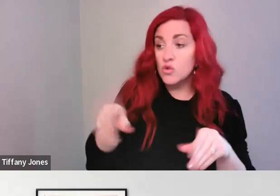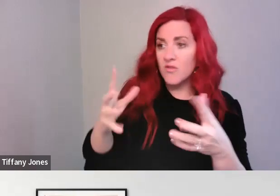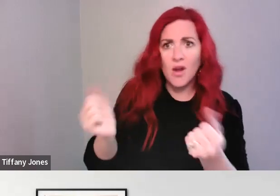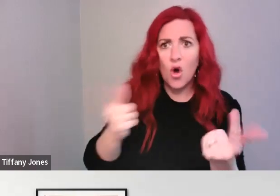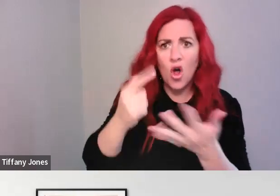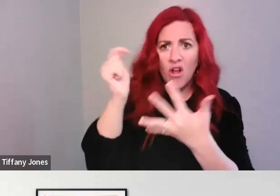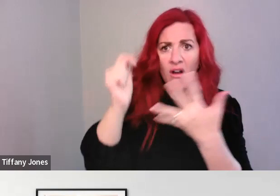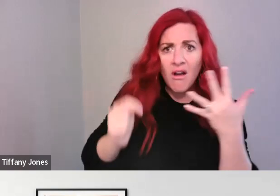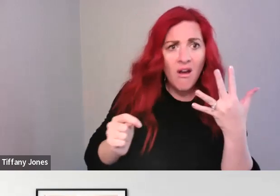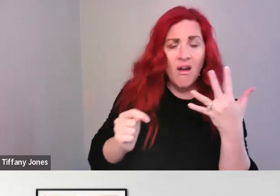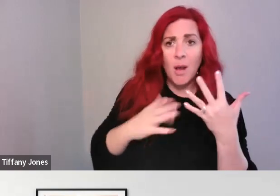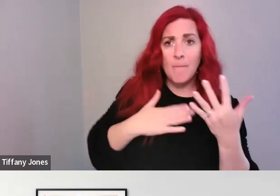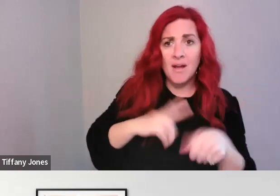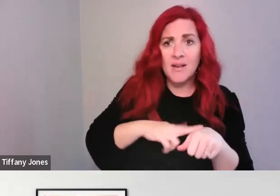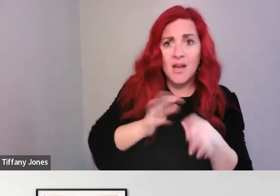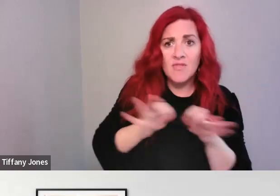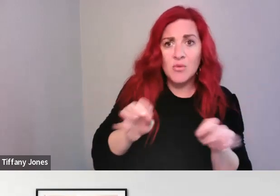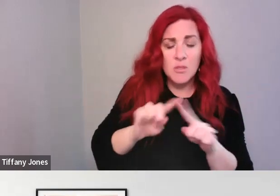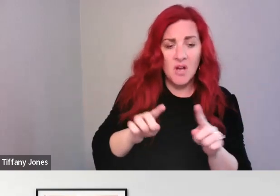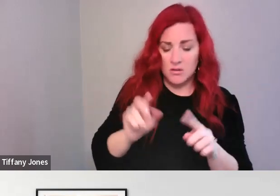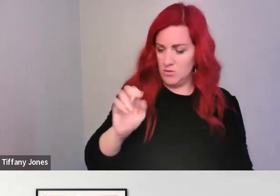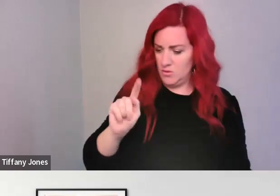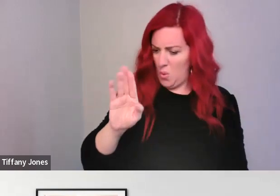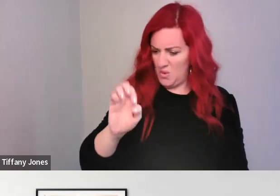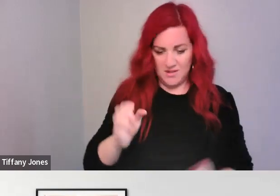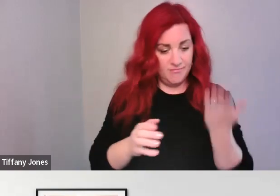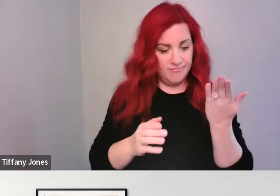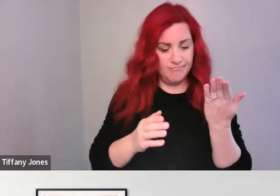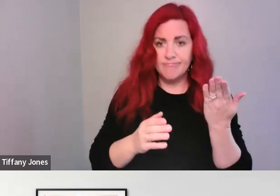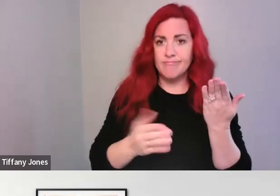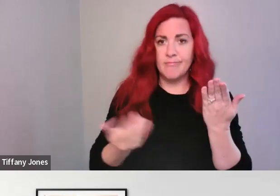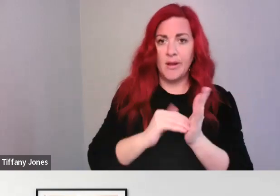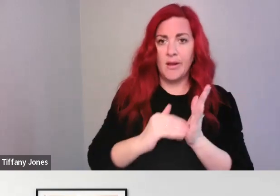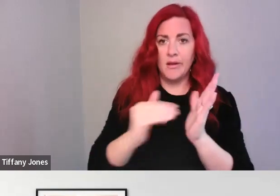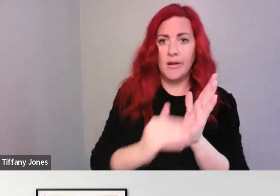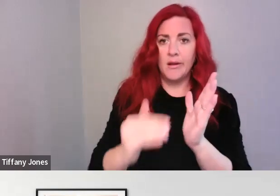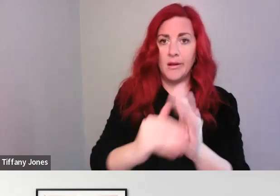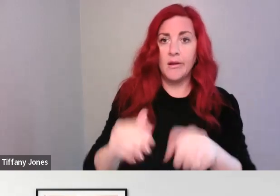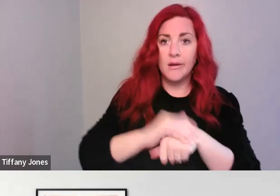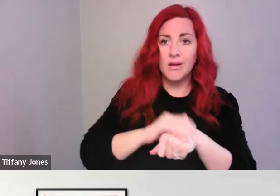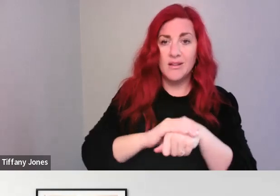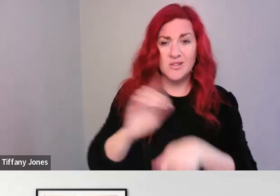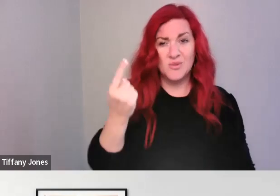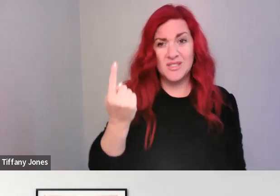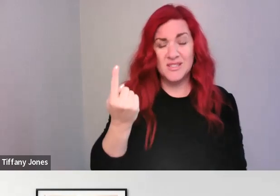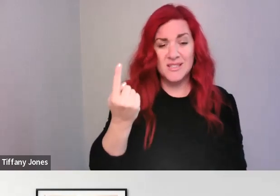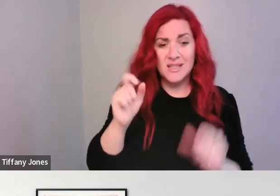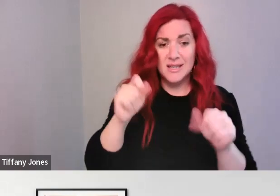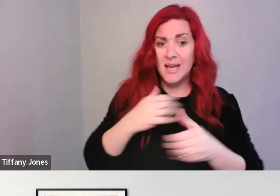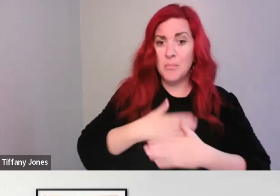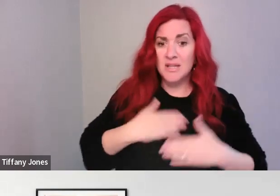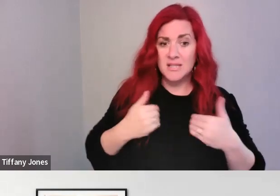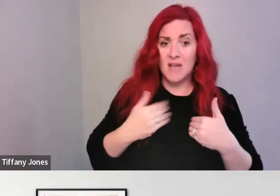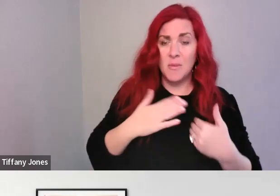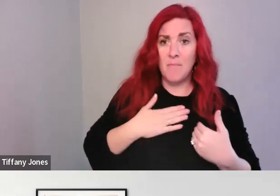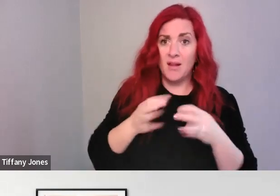I'm continuing to get this notice in English only. Can I please get it in